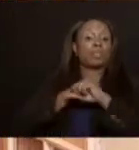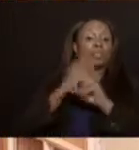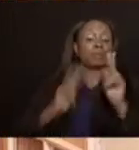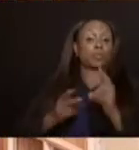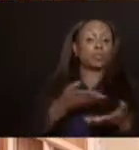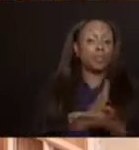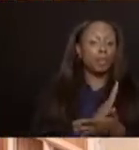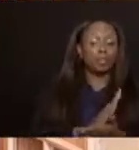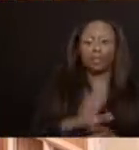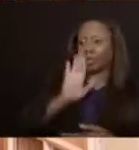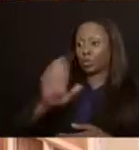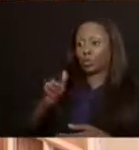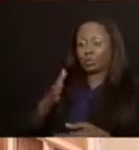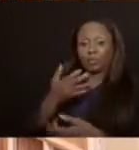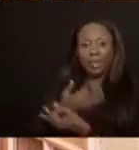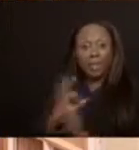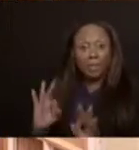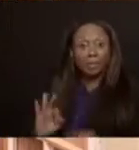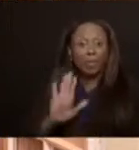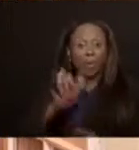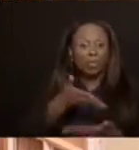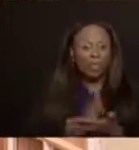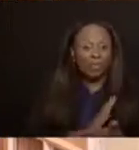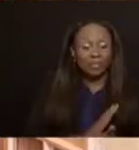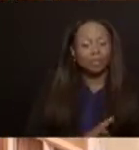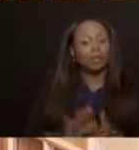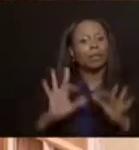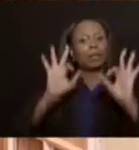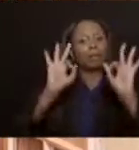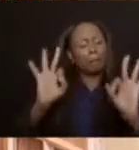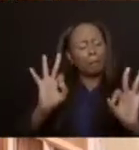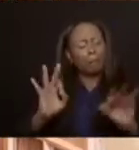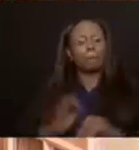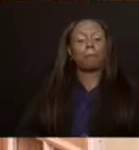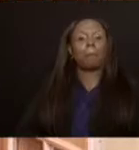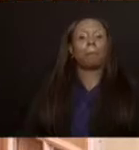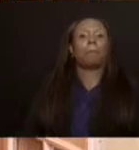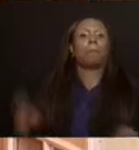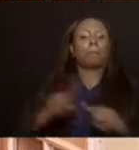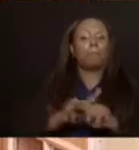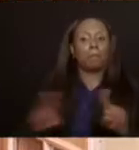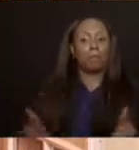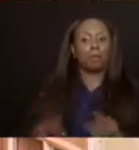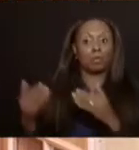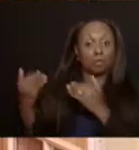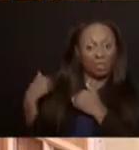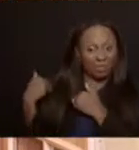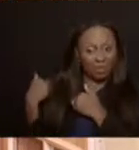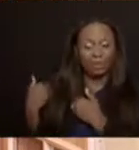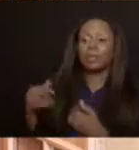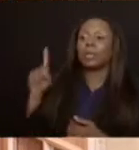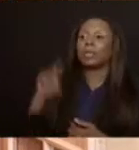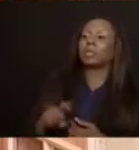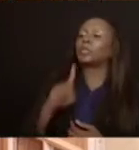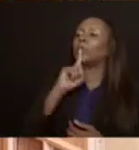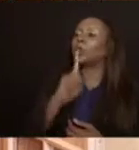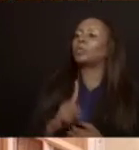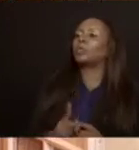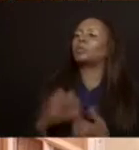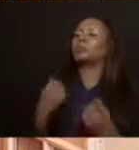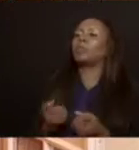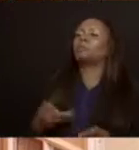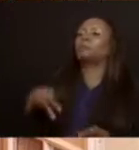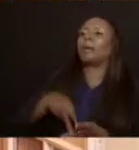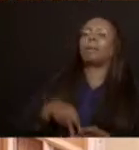at the same time I profess also that where there's a responsibility, you have to stand up to the responsibility. And